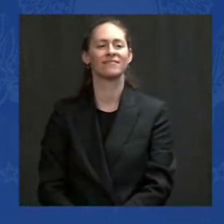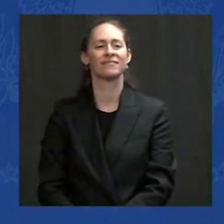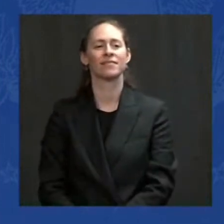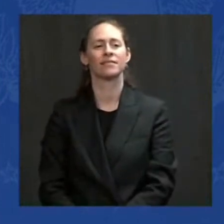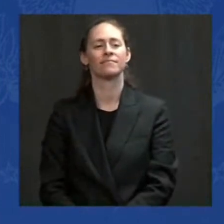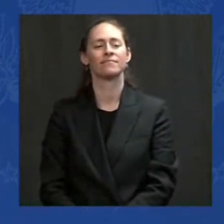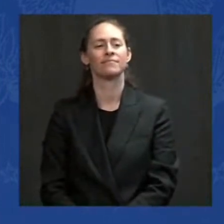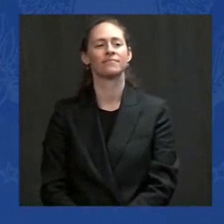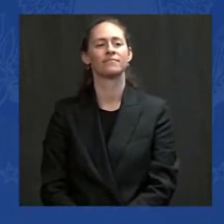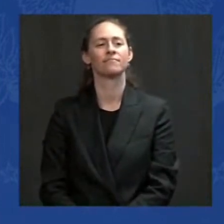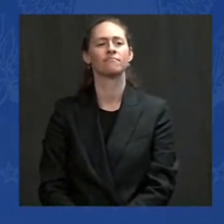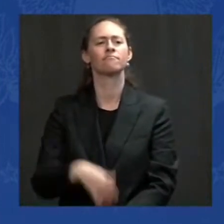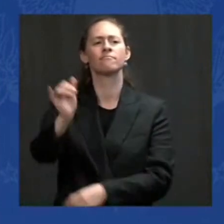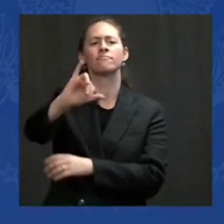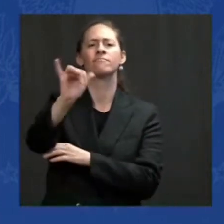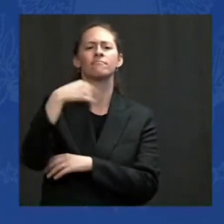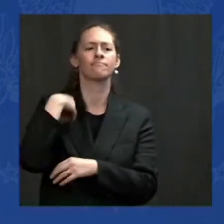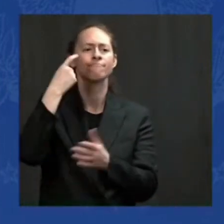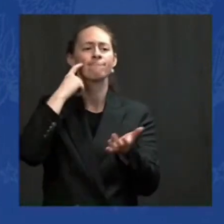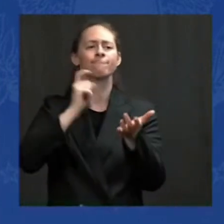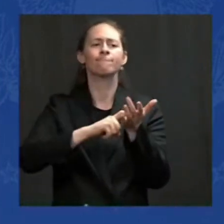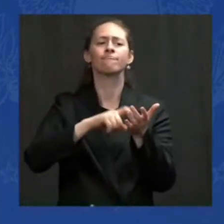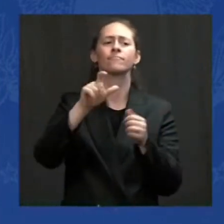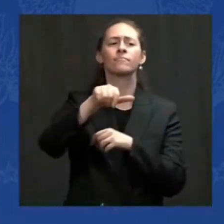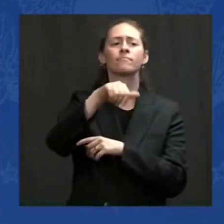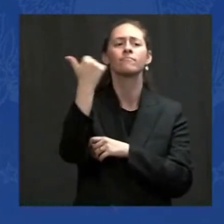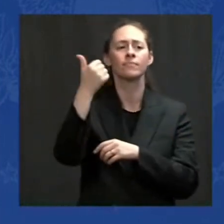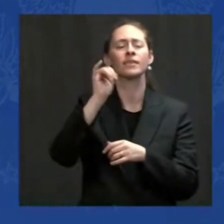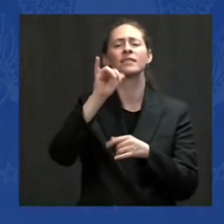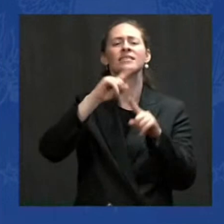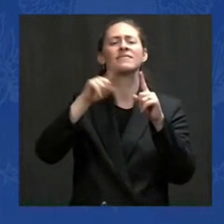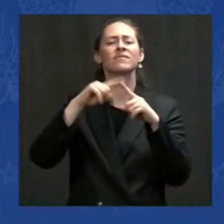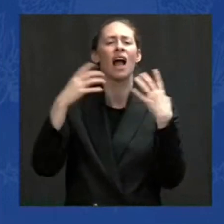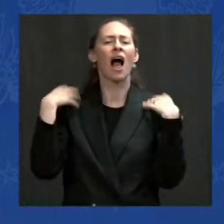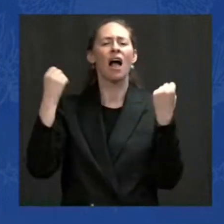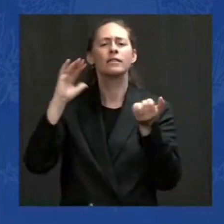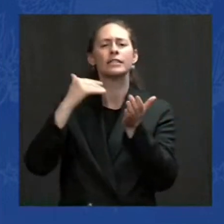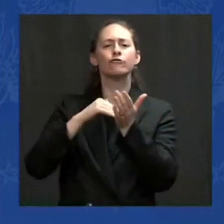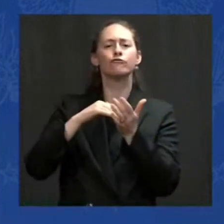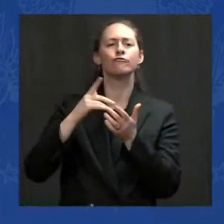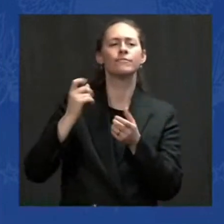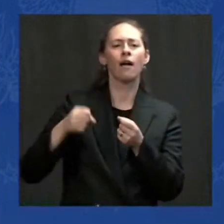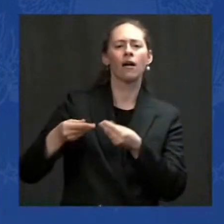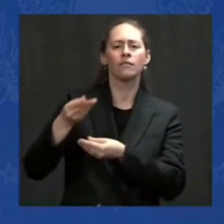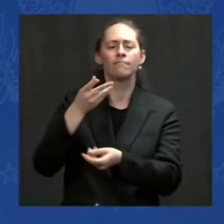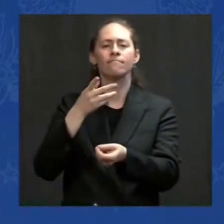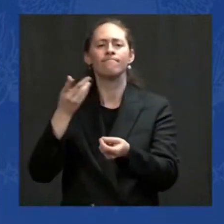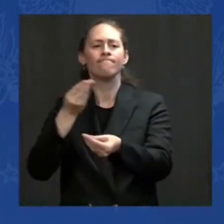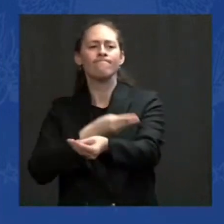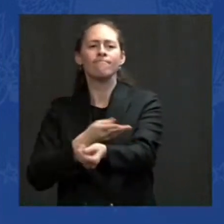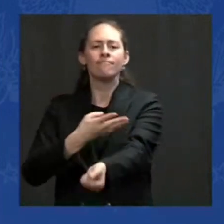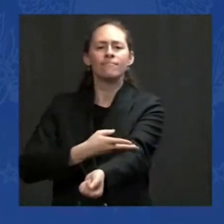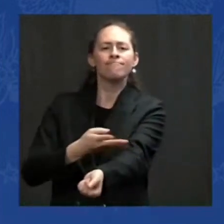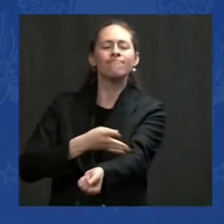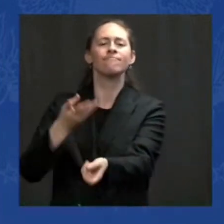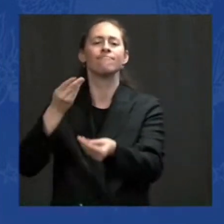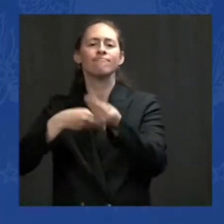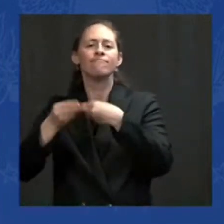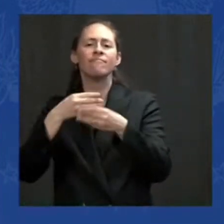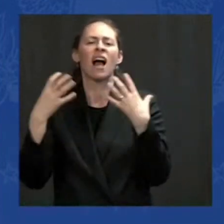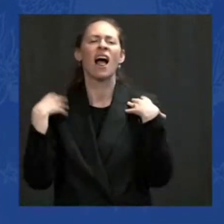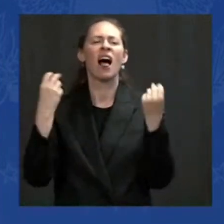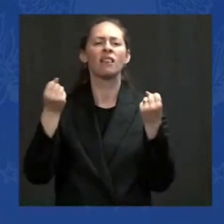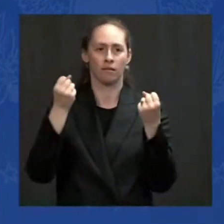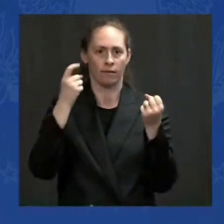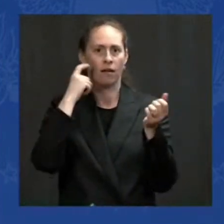And over the past 2 weeks, 58% of doses administered at pharmacies have been to people of color.